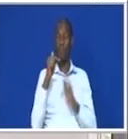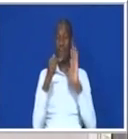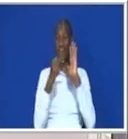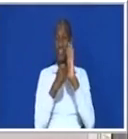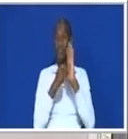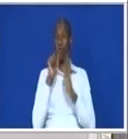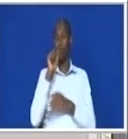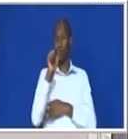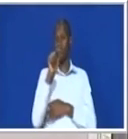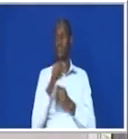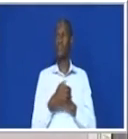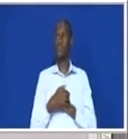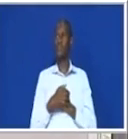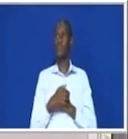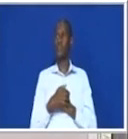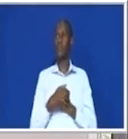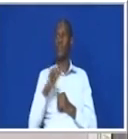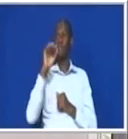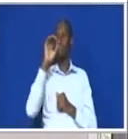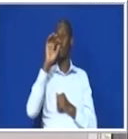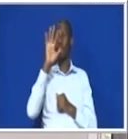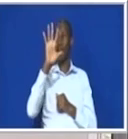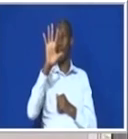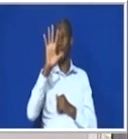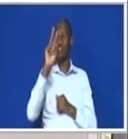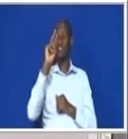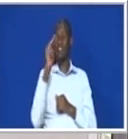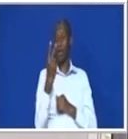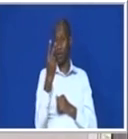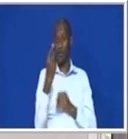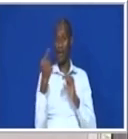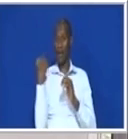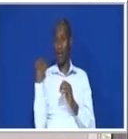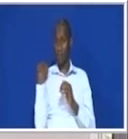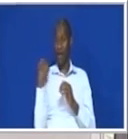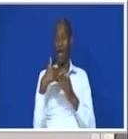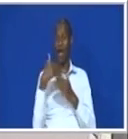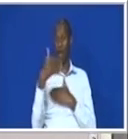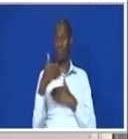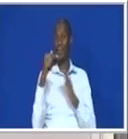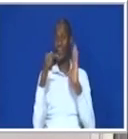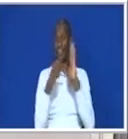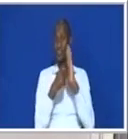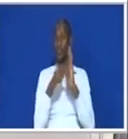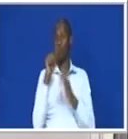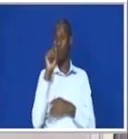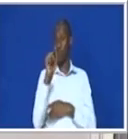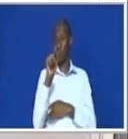decimal point. 5 is our second number after the decimal